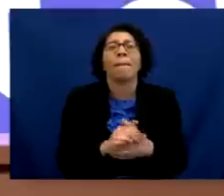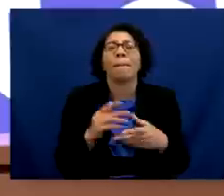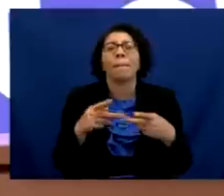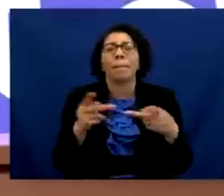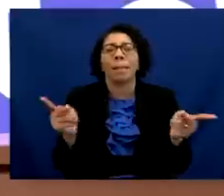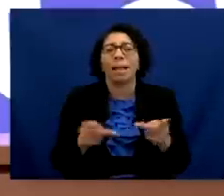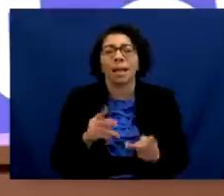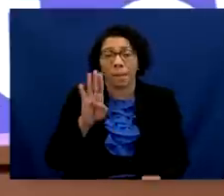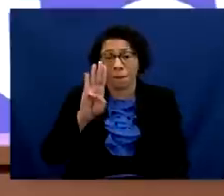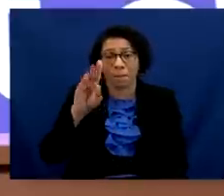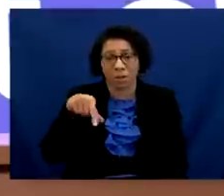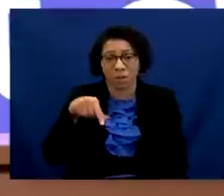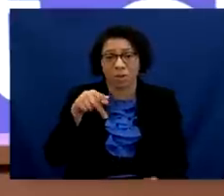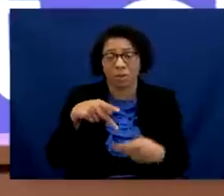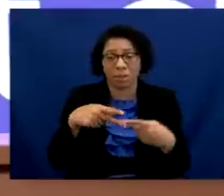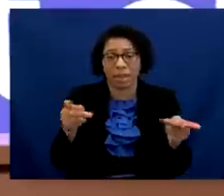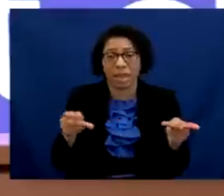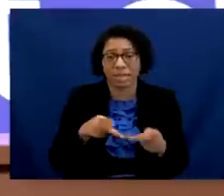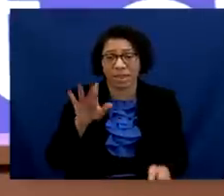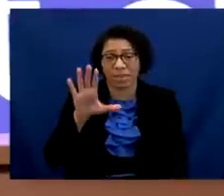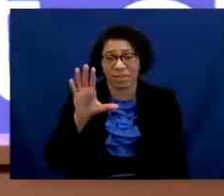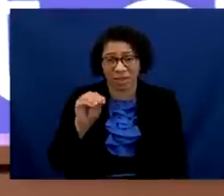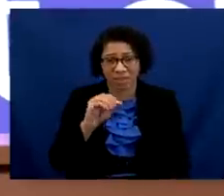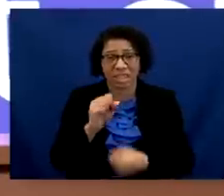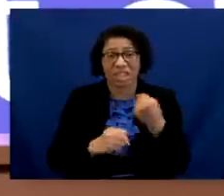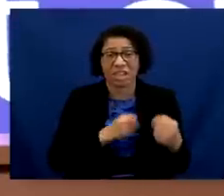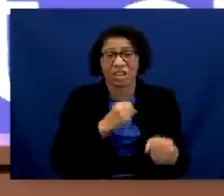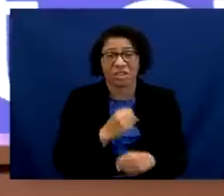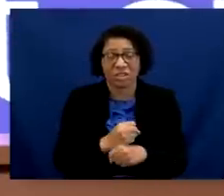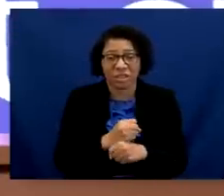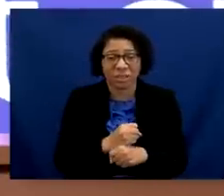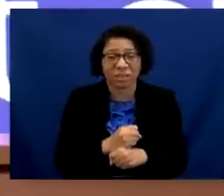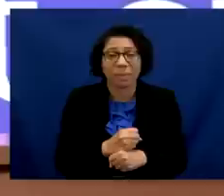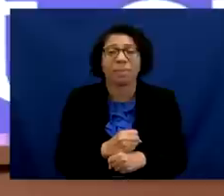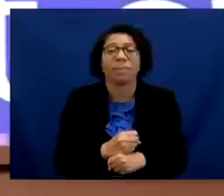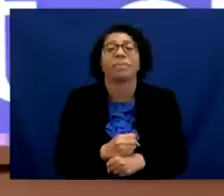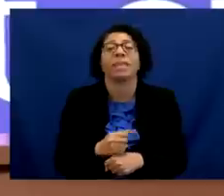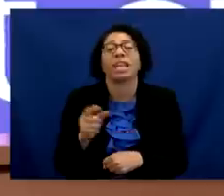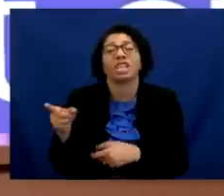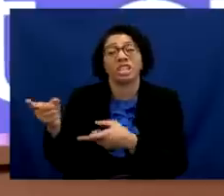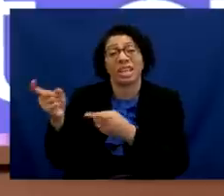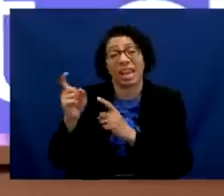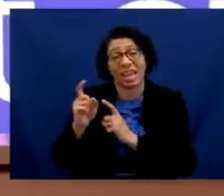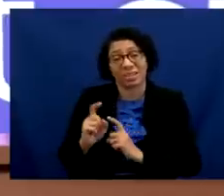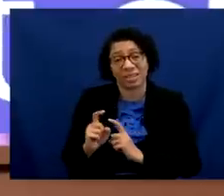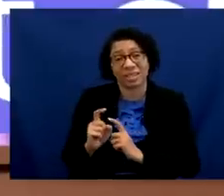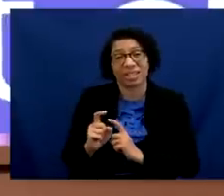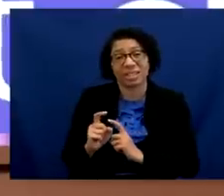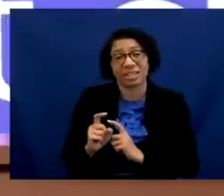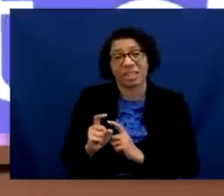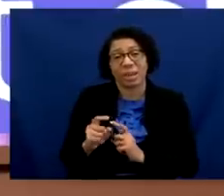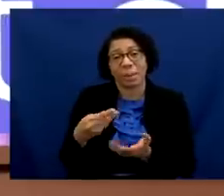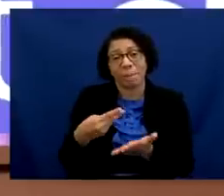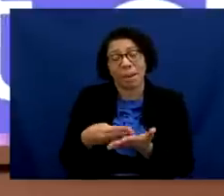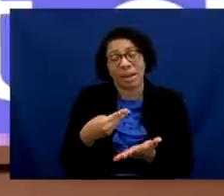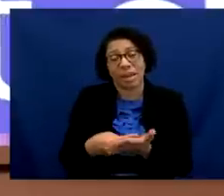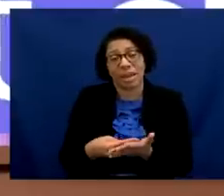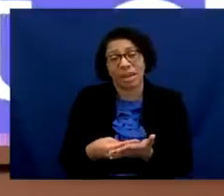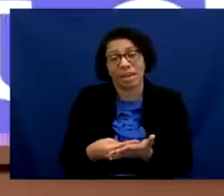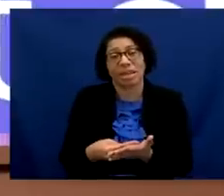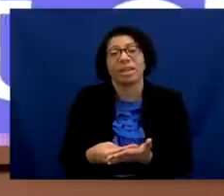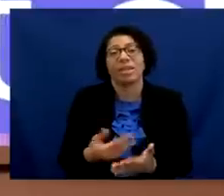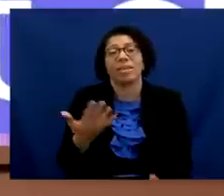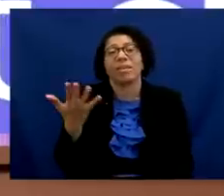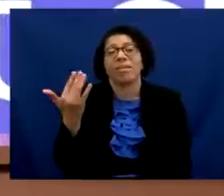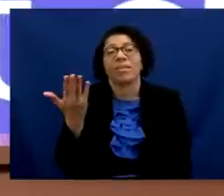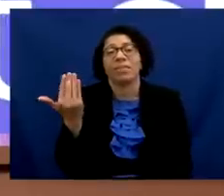sent a letter saying that Wheeler Avenue Baptist Church has been a blessing to her, and she sent a check for $1,500 just to say that we